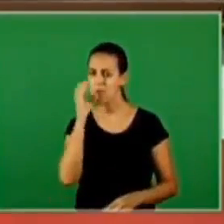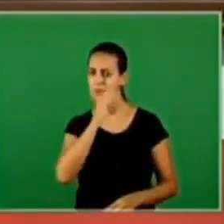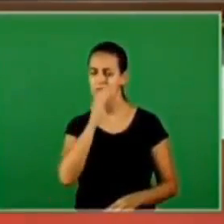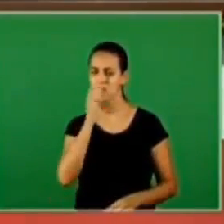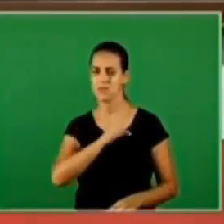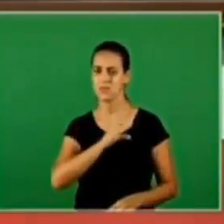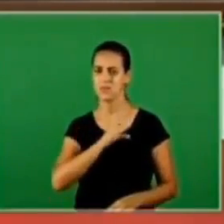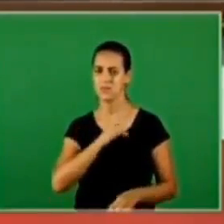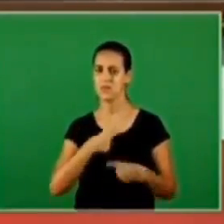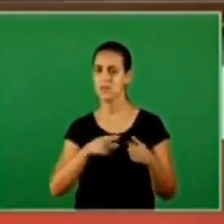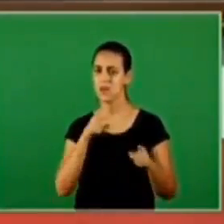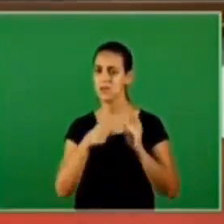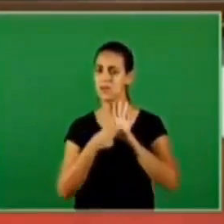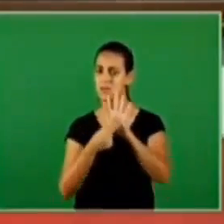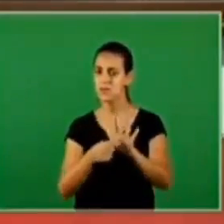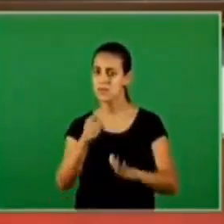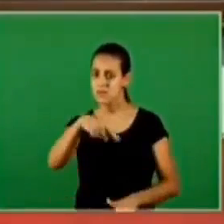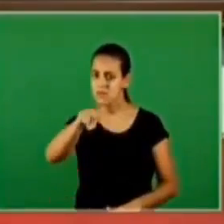want to bring